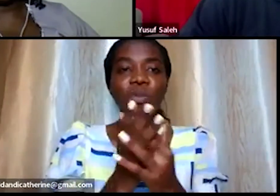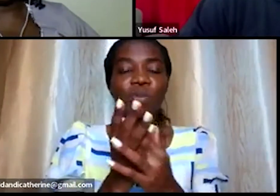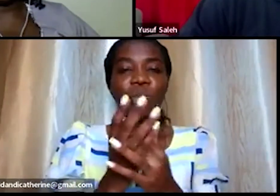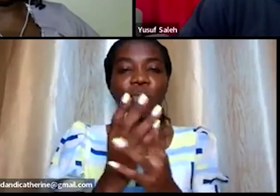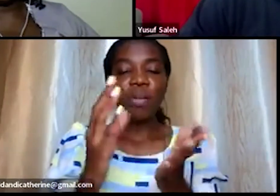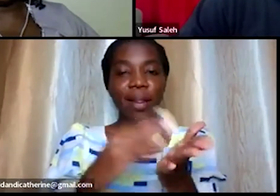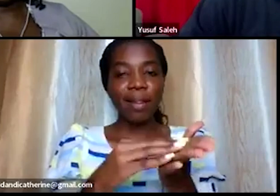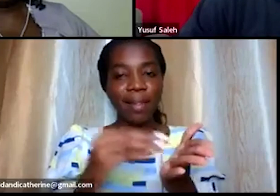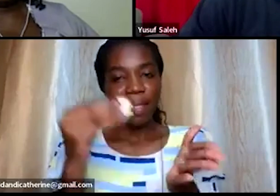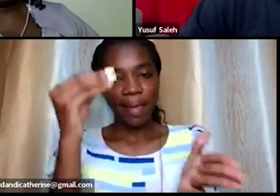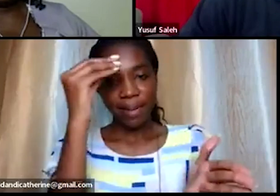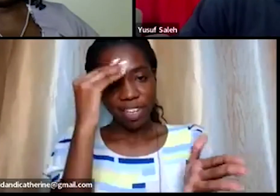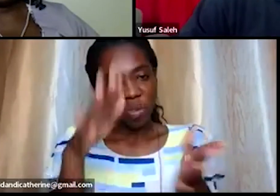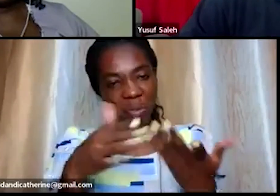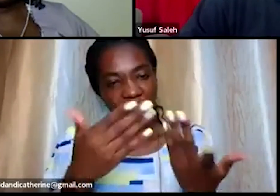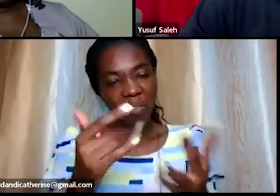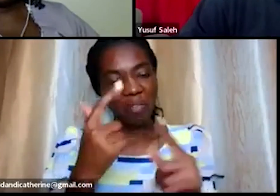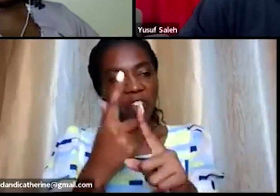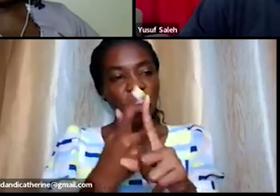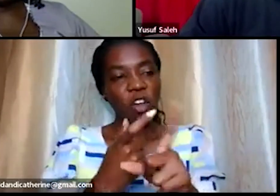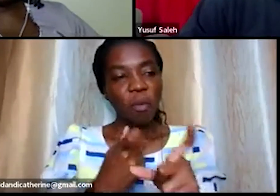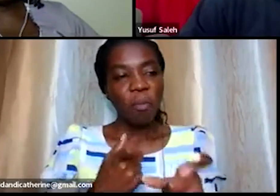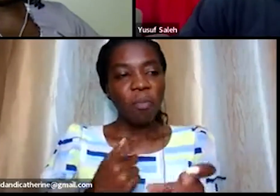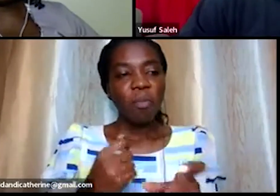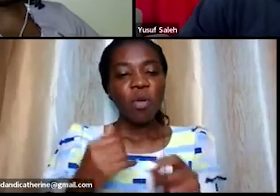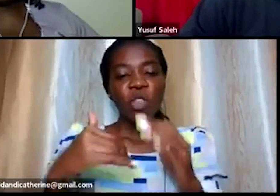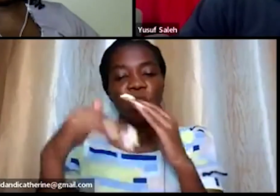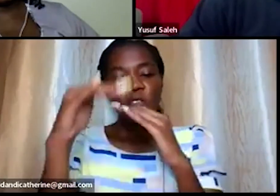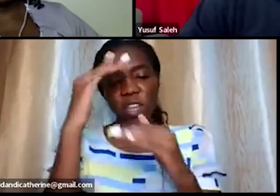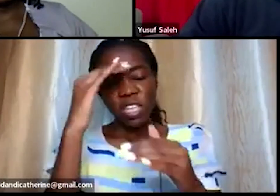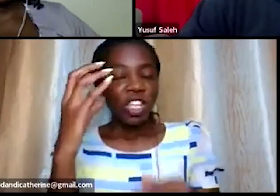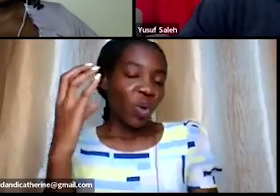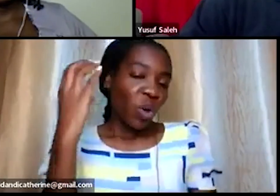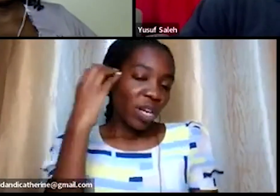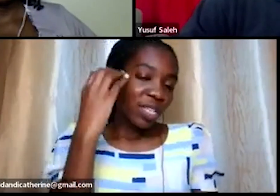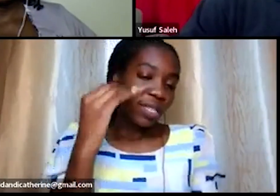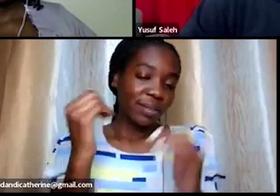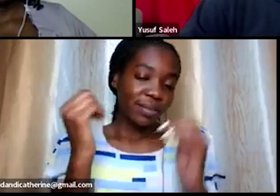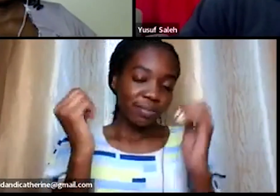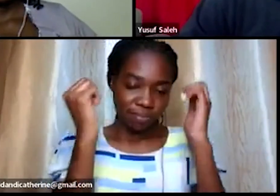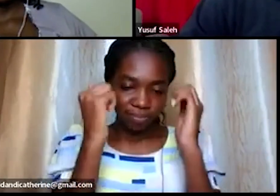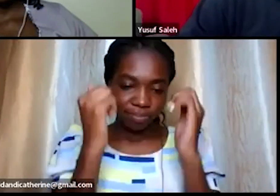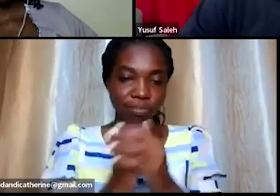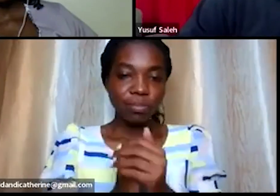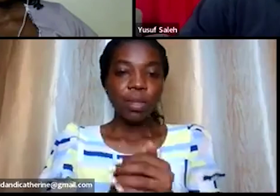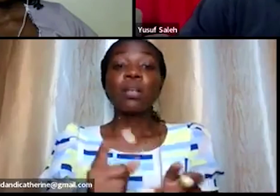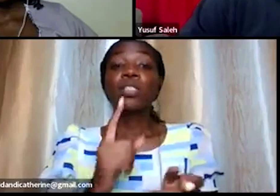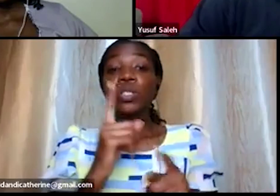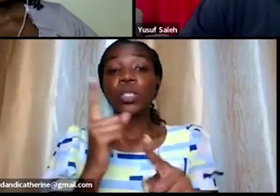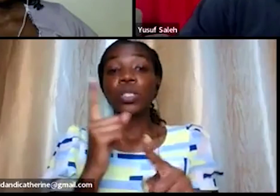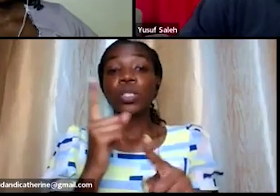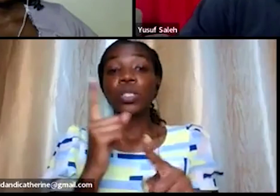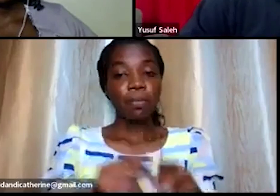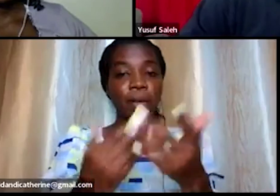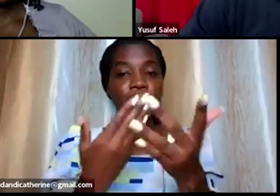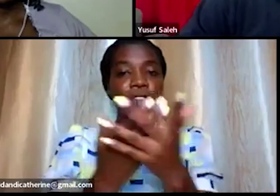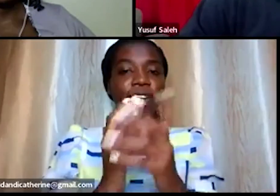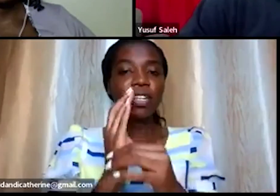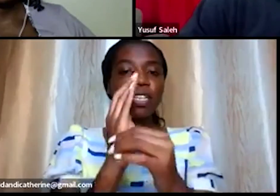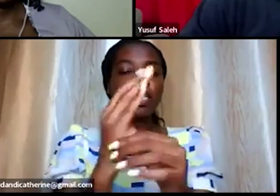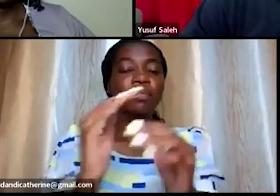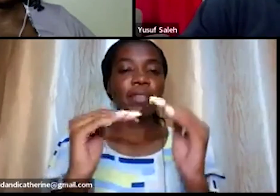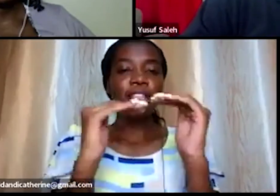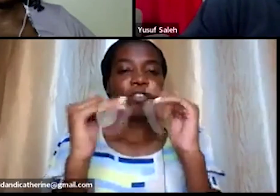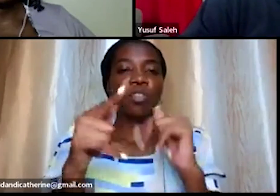learning or from the university or college studies. So when they reach a leadership level now, you find